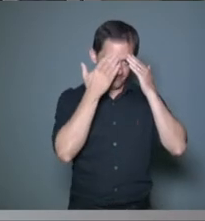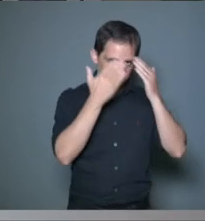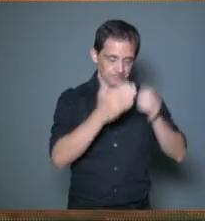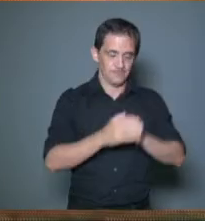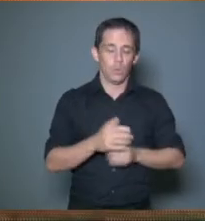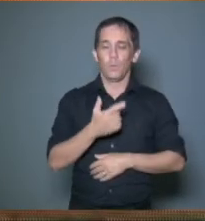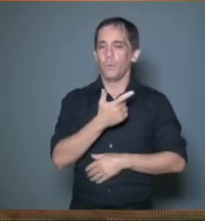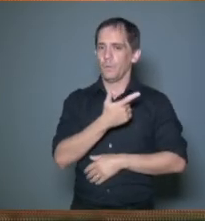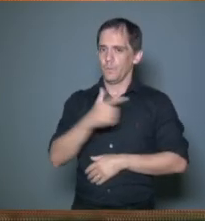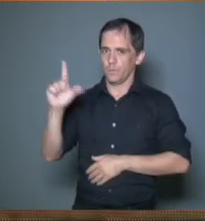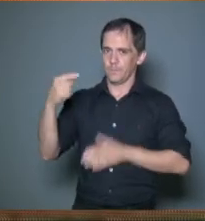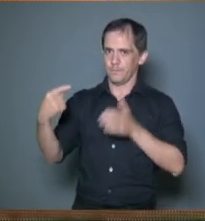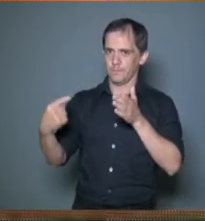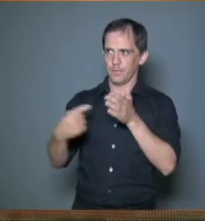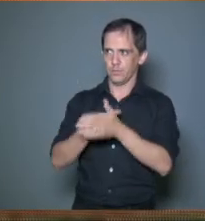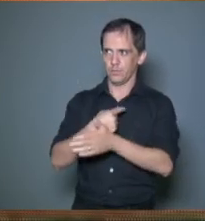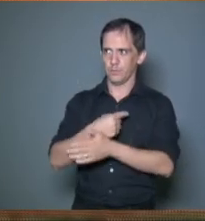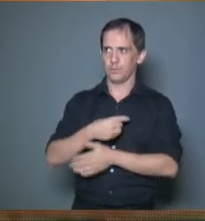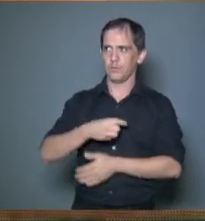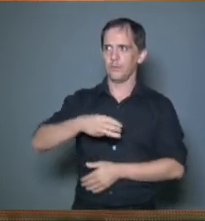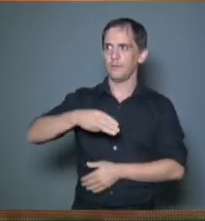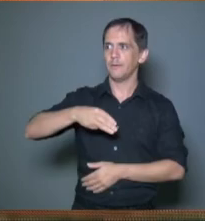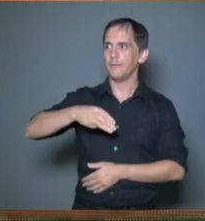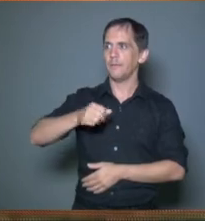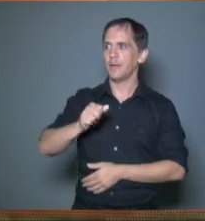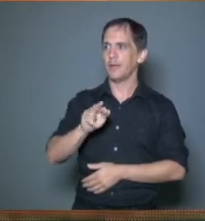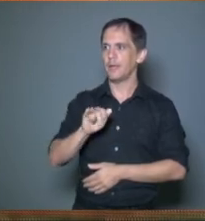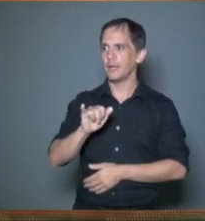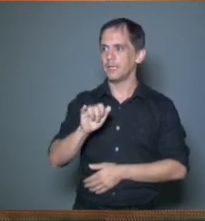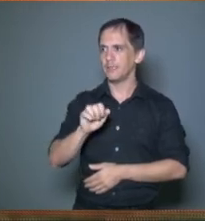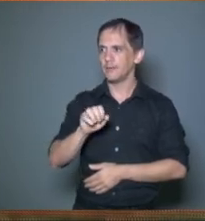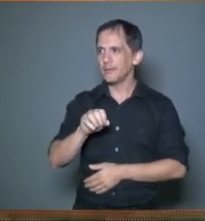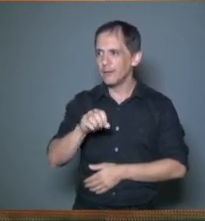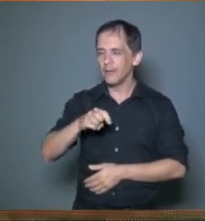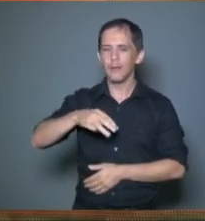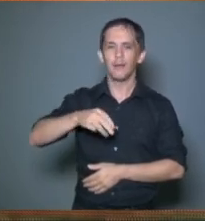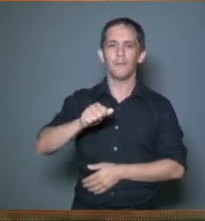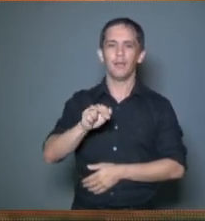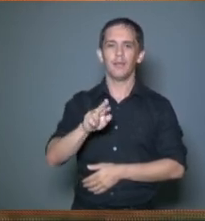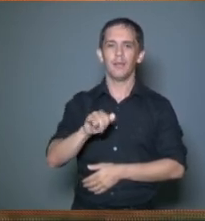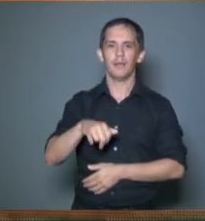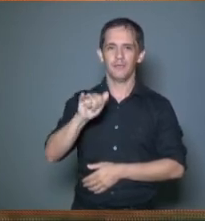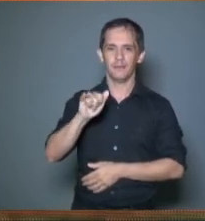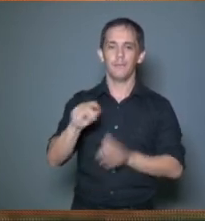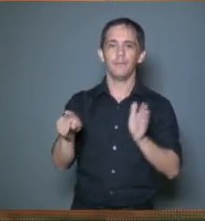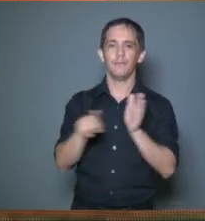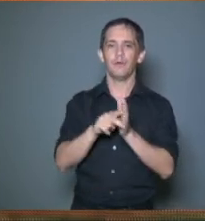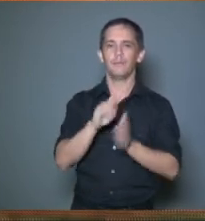Thank you, Pavinato. Next question comes from Mari Silva from Bank of Brazil. Hello, Mari.